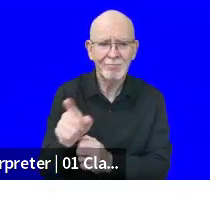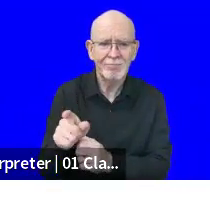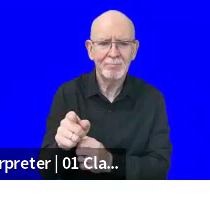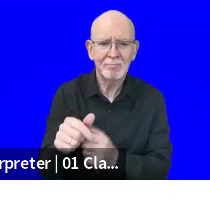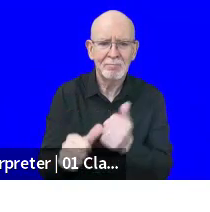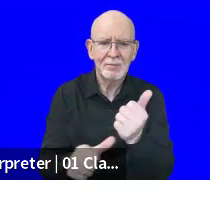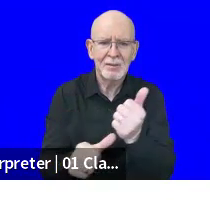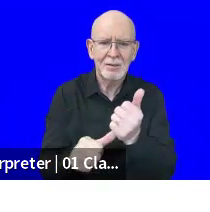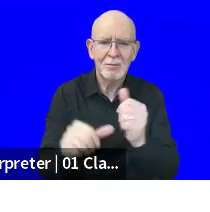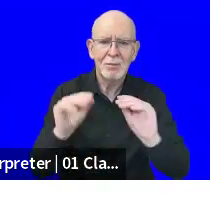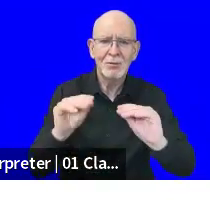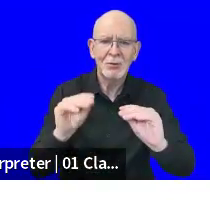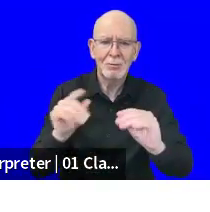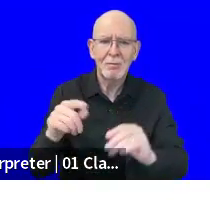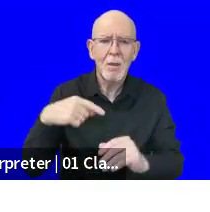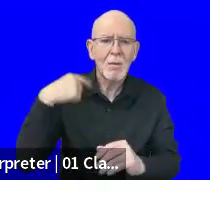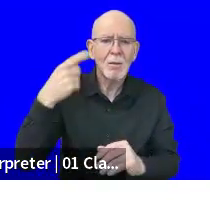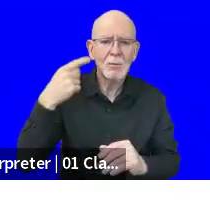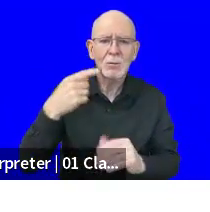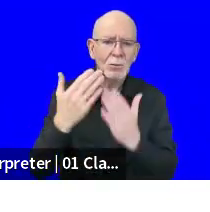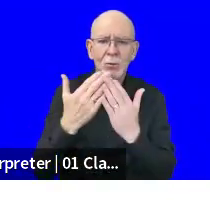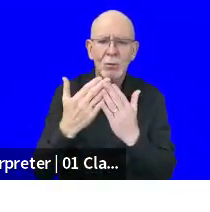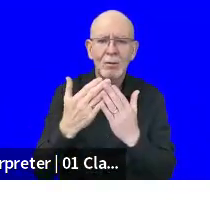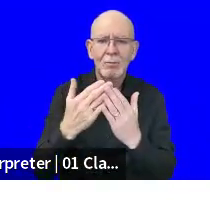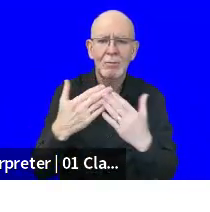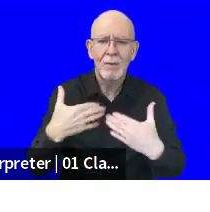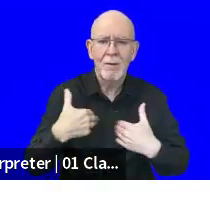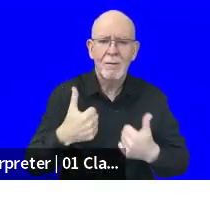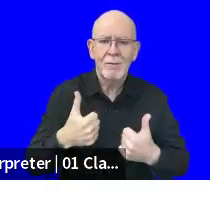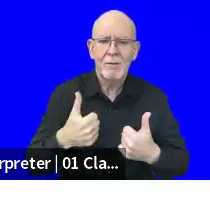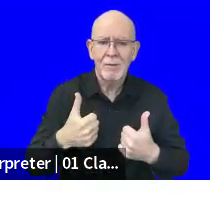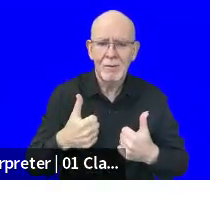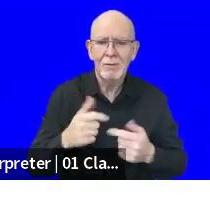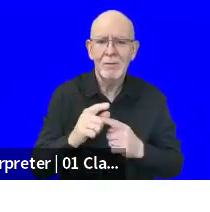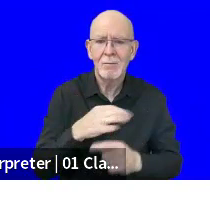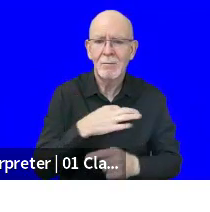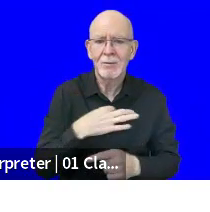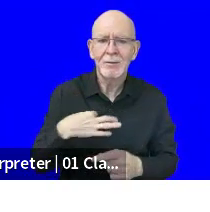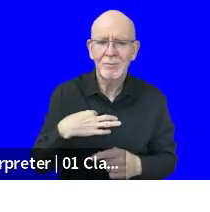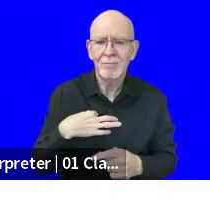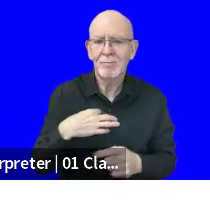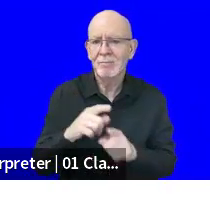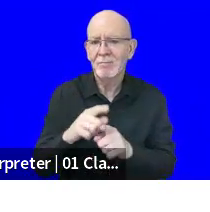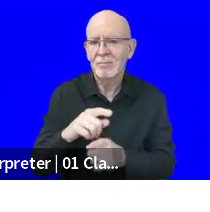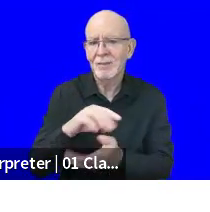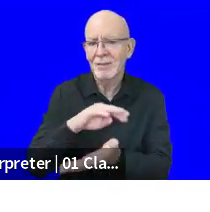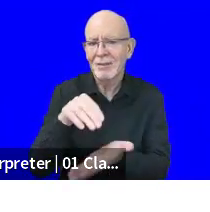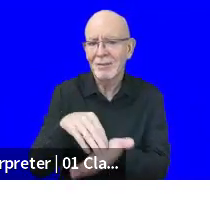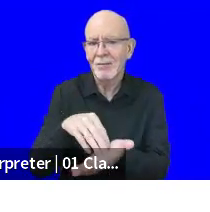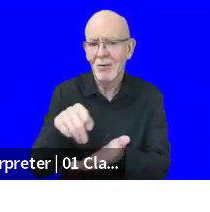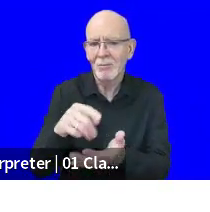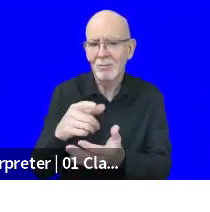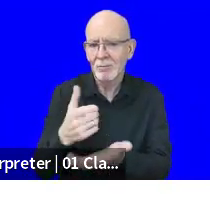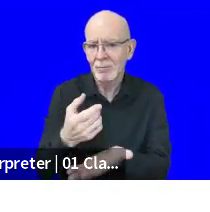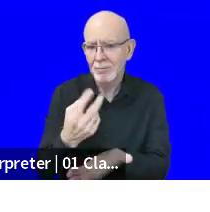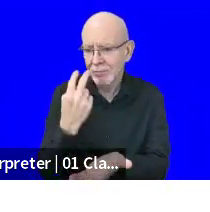on Disability, and has dedicated her PhD and have carried out many research around